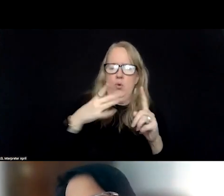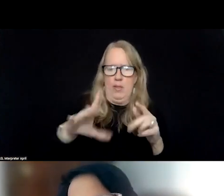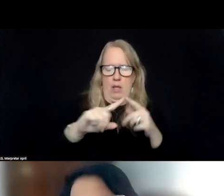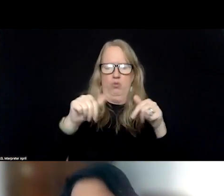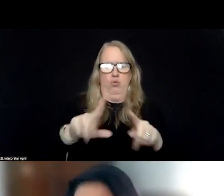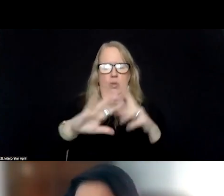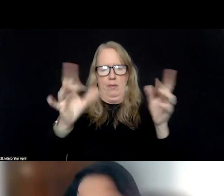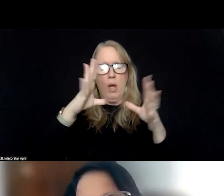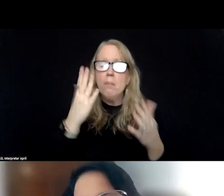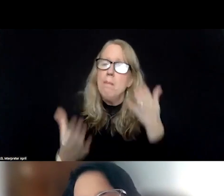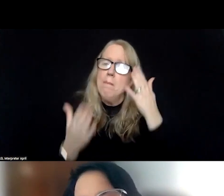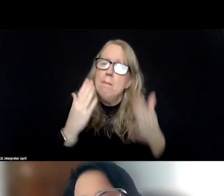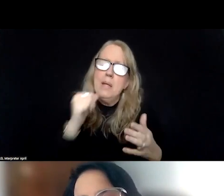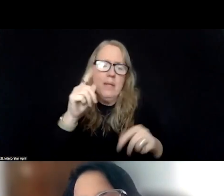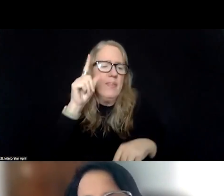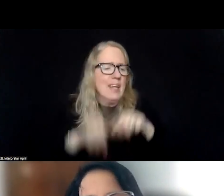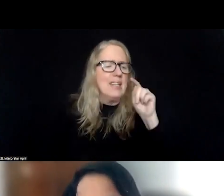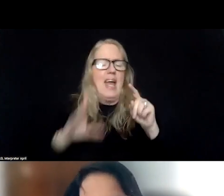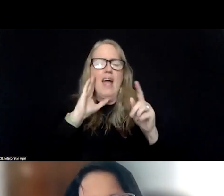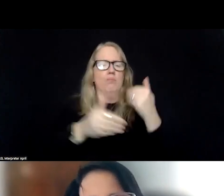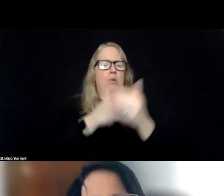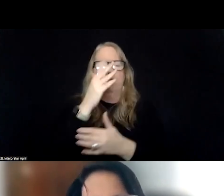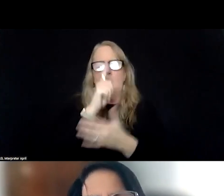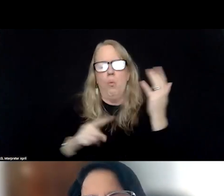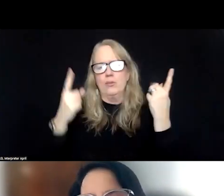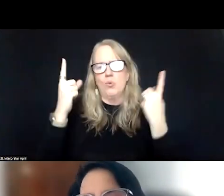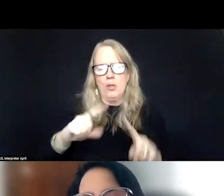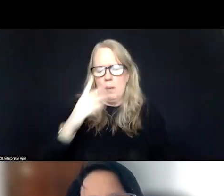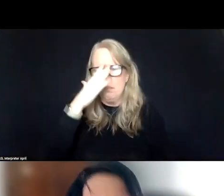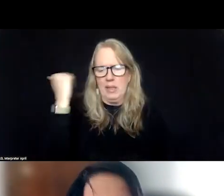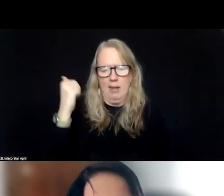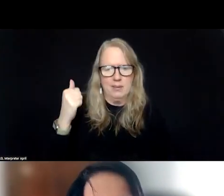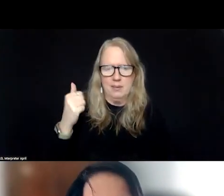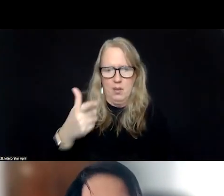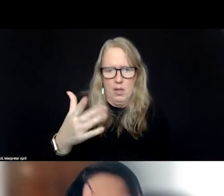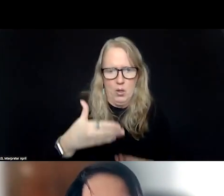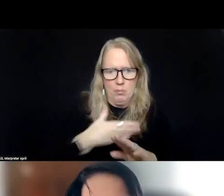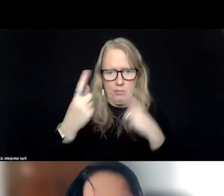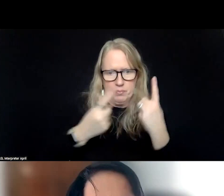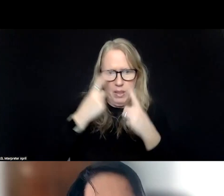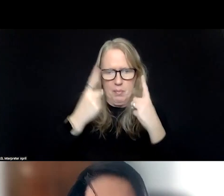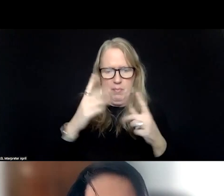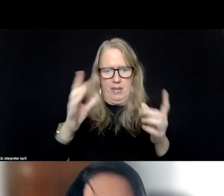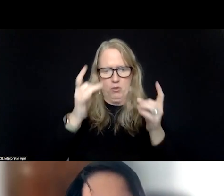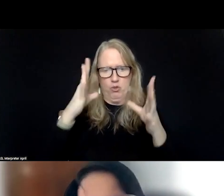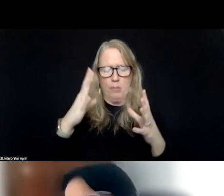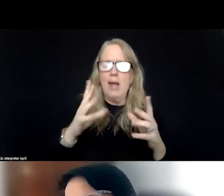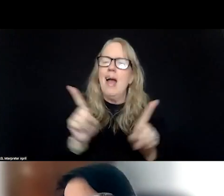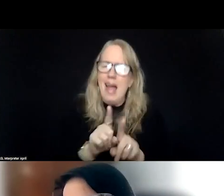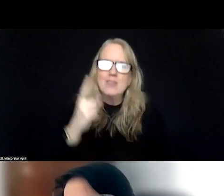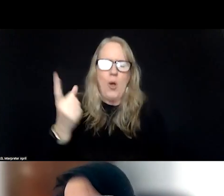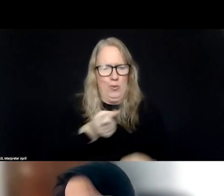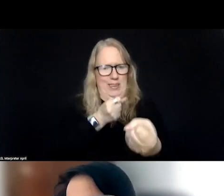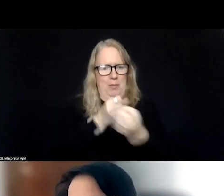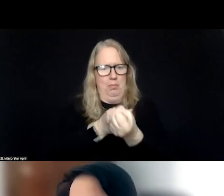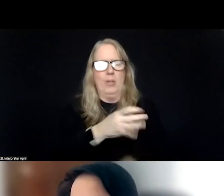crisis who might not be able to cognitively process what's going on because they're so preoccupied by the crisis. And then, as always, supporting the